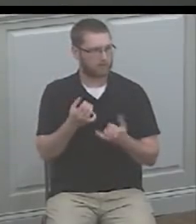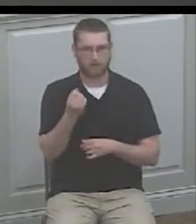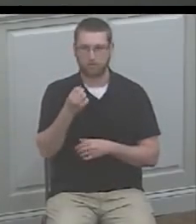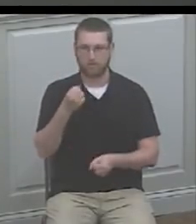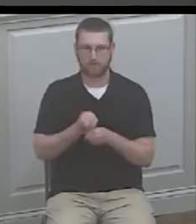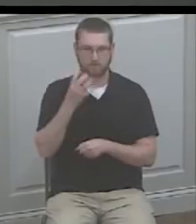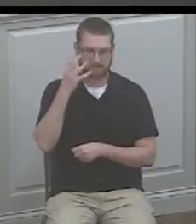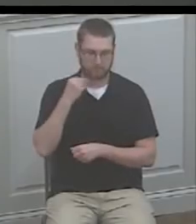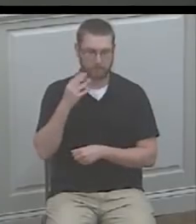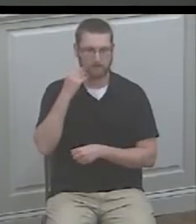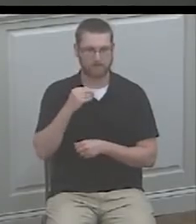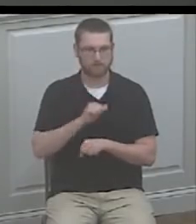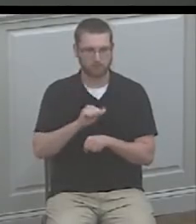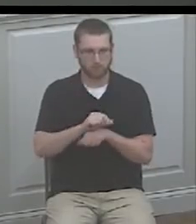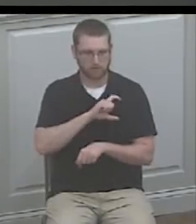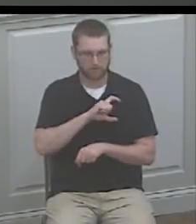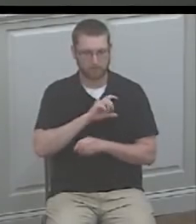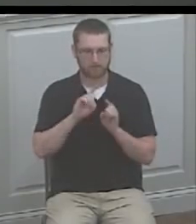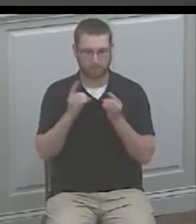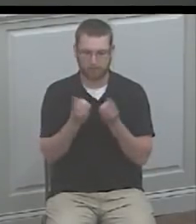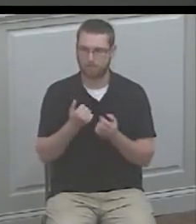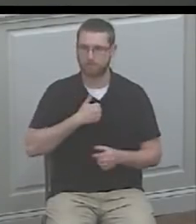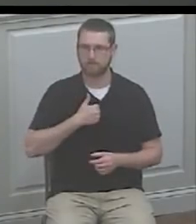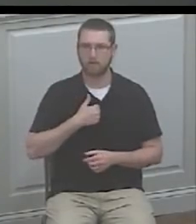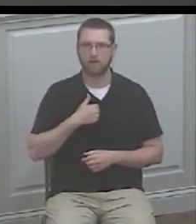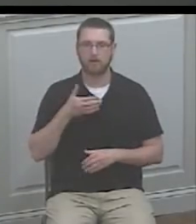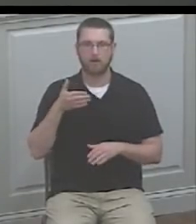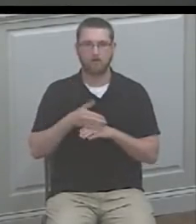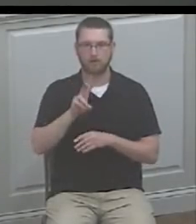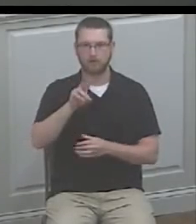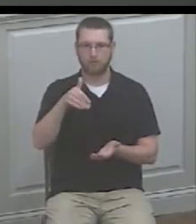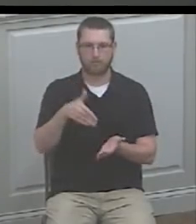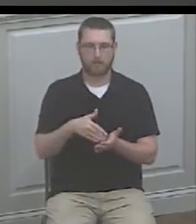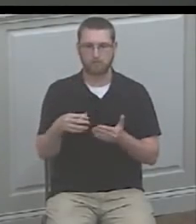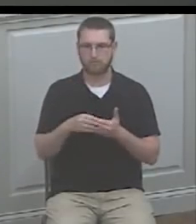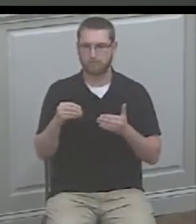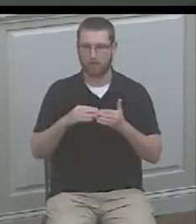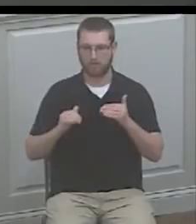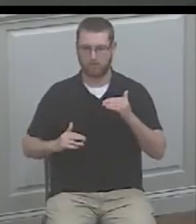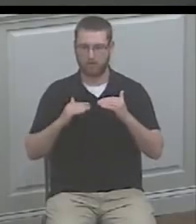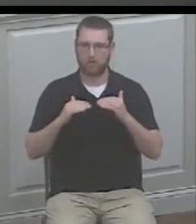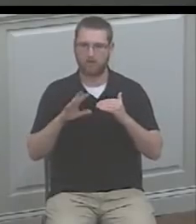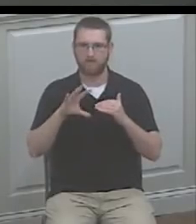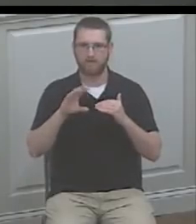of experience at the police department, I am over $2,000 away from the 50 percentile